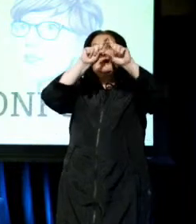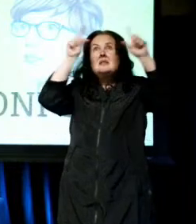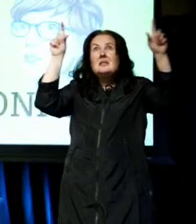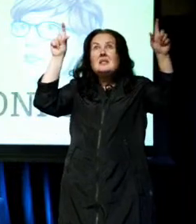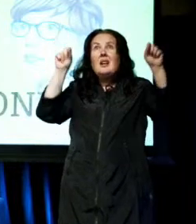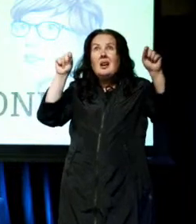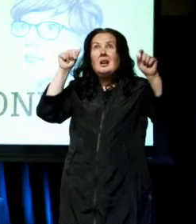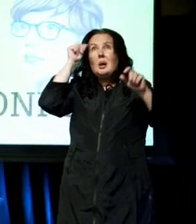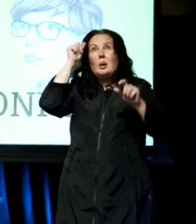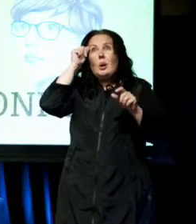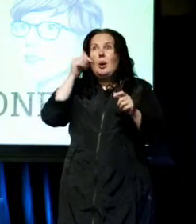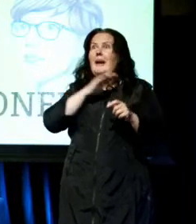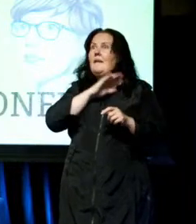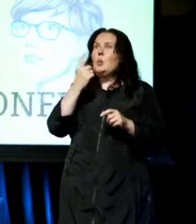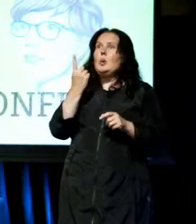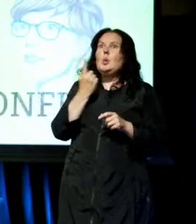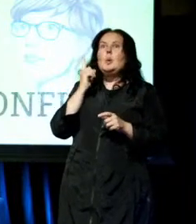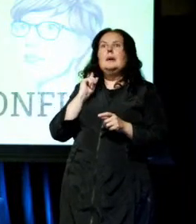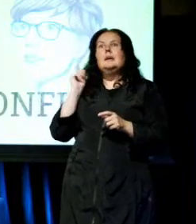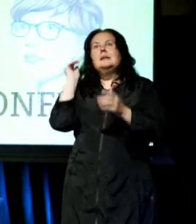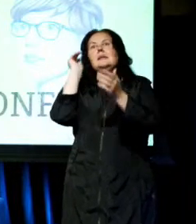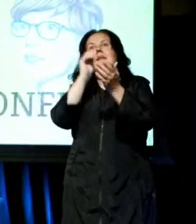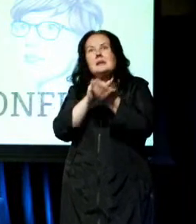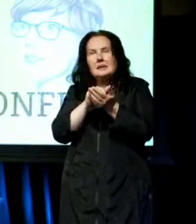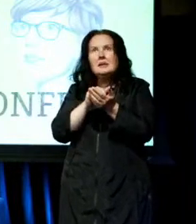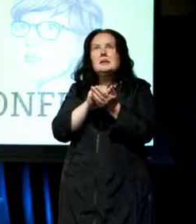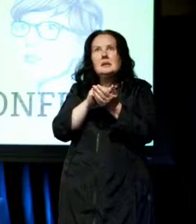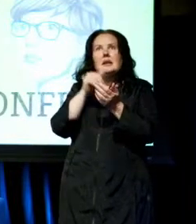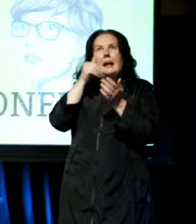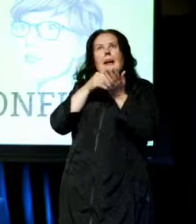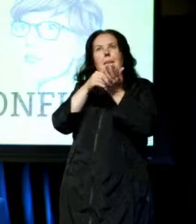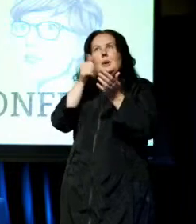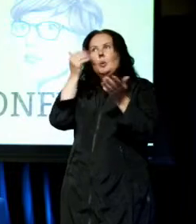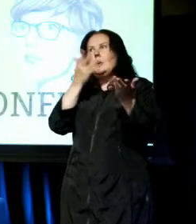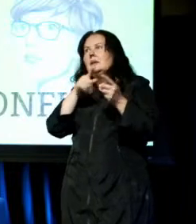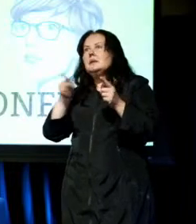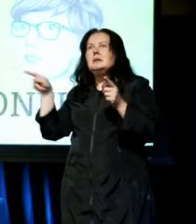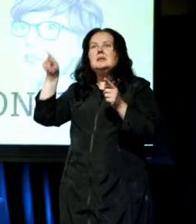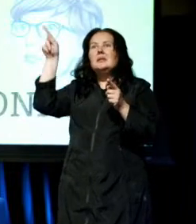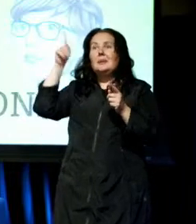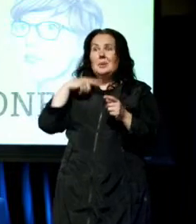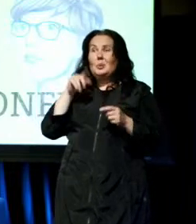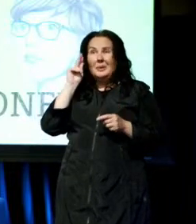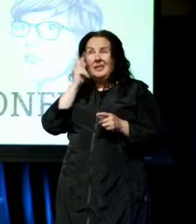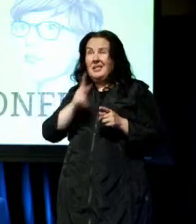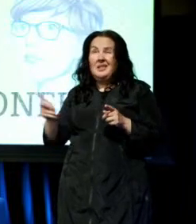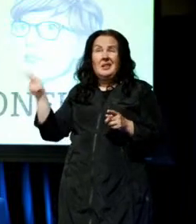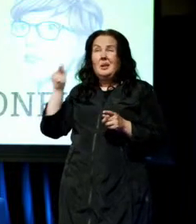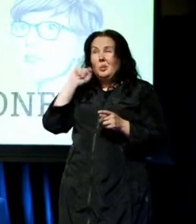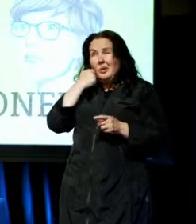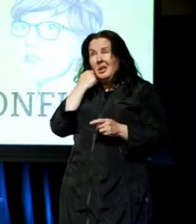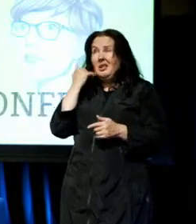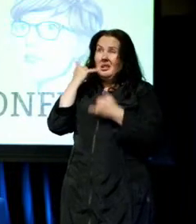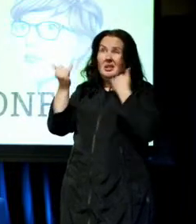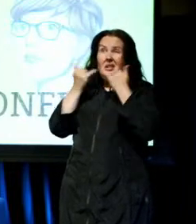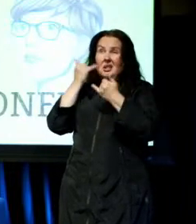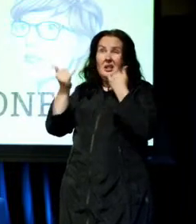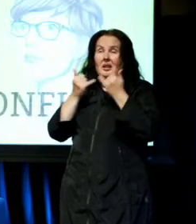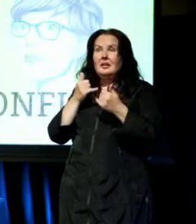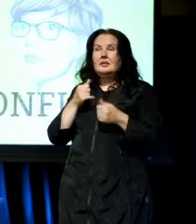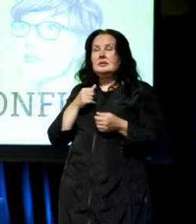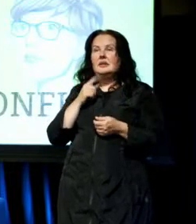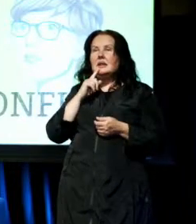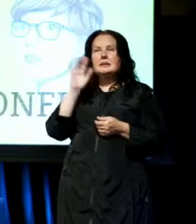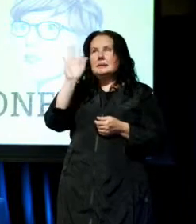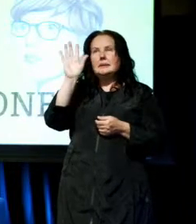help every disabled person get there, because I can tell you, you're going to have more calls. So I said, no, don't